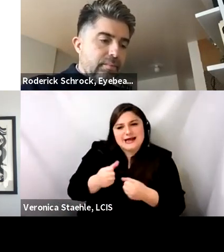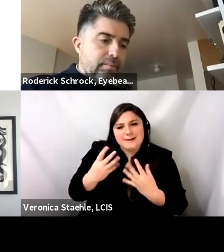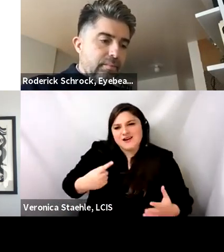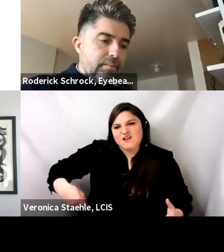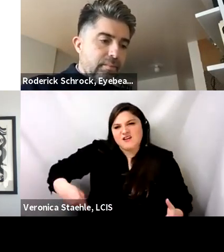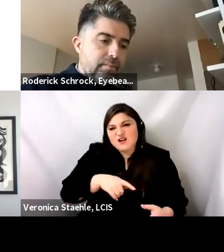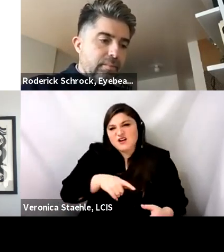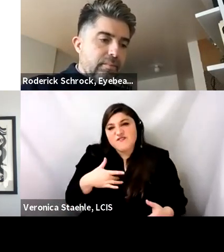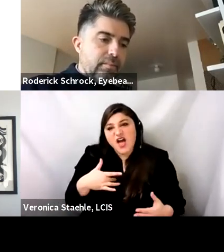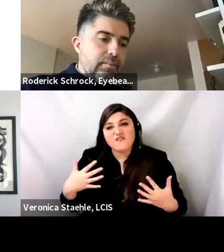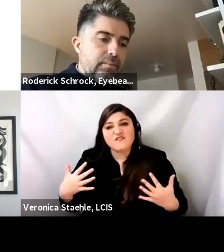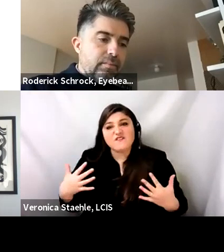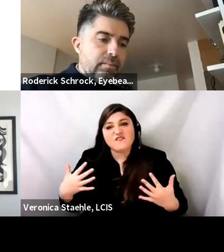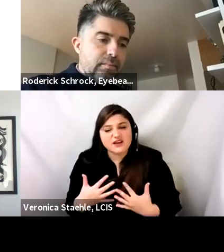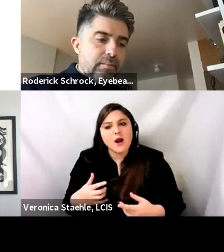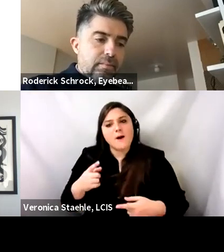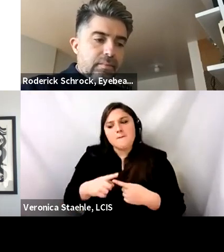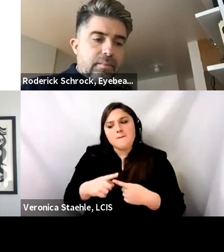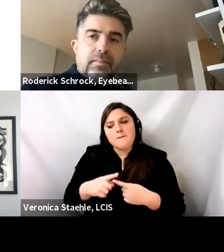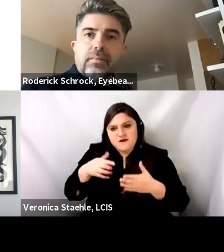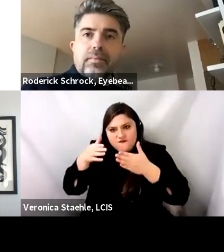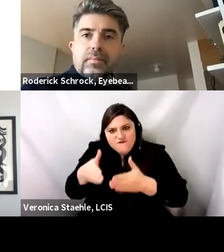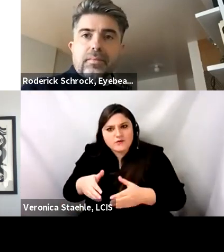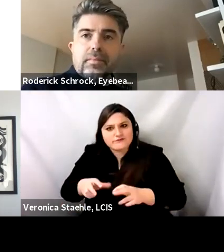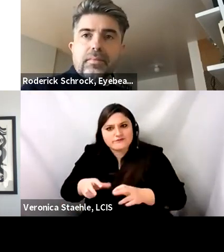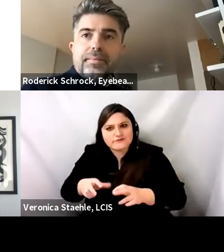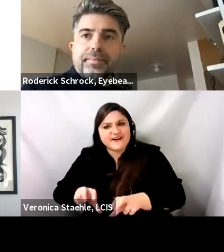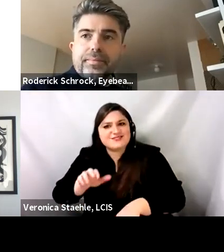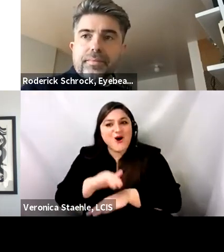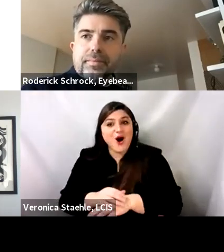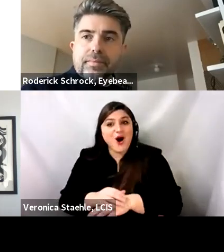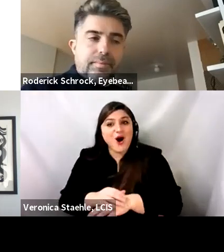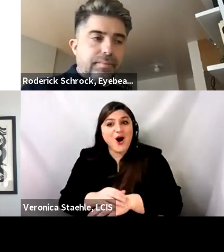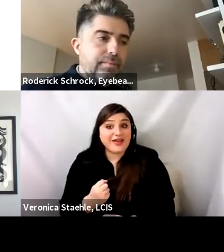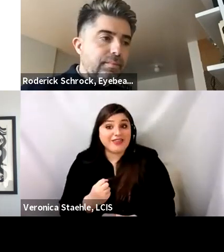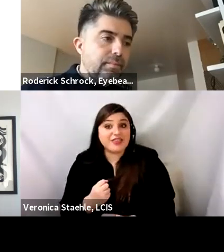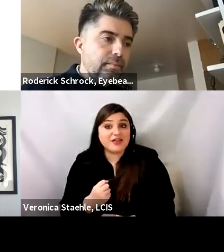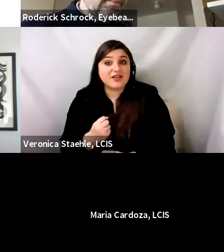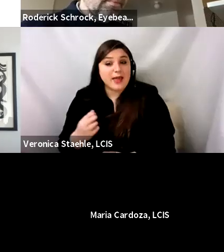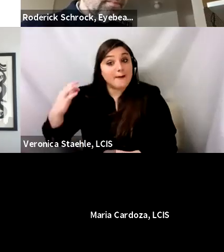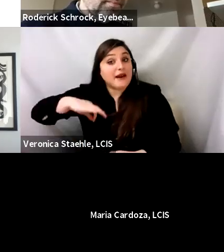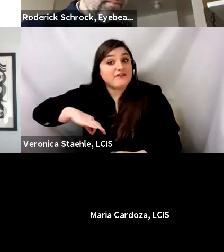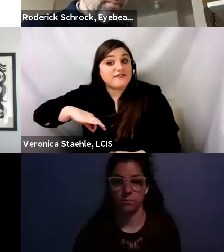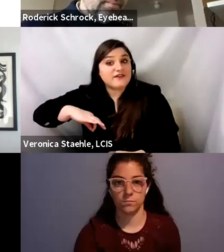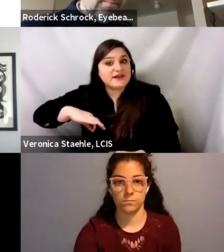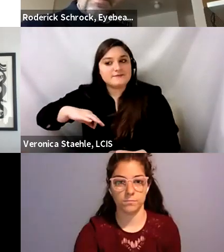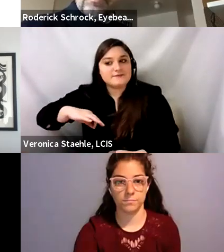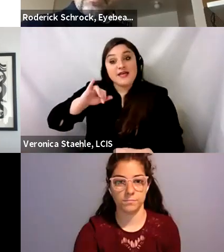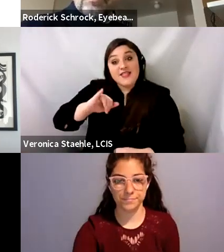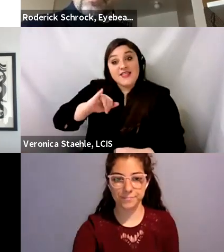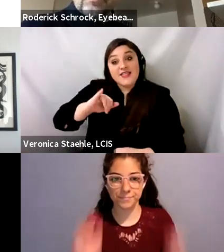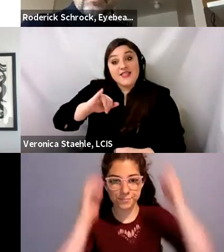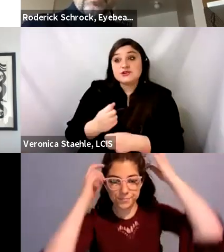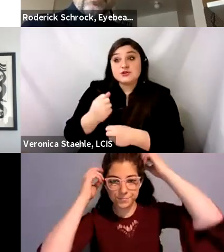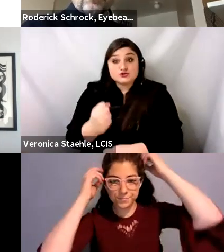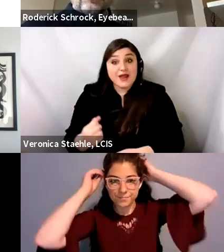And those strengths can help sort of shape how you can best pivot and sort of and